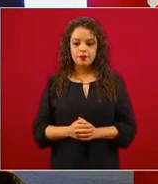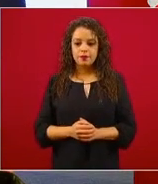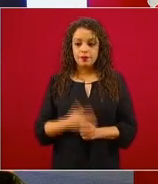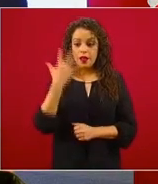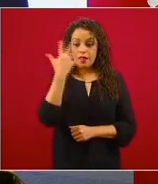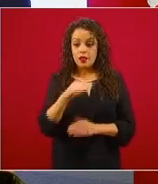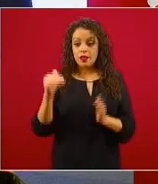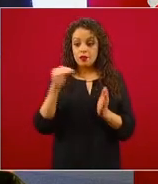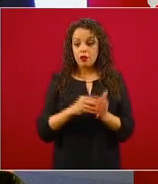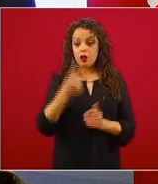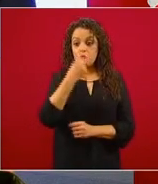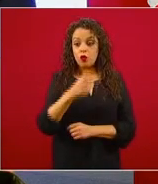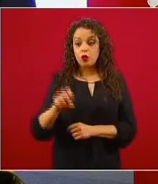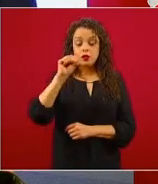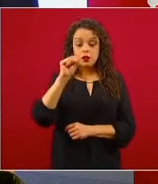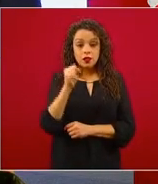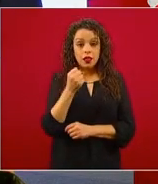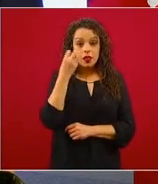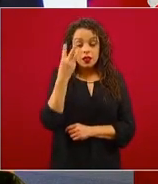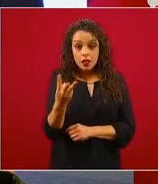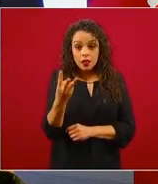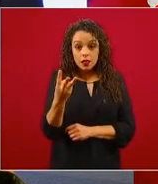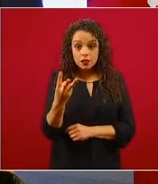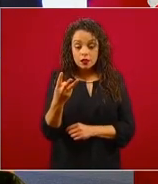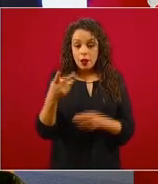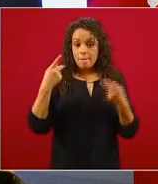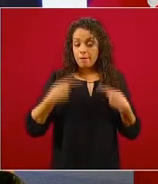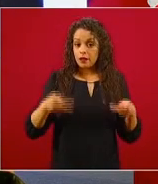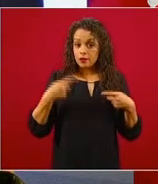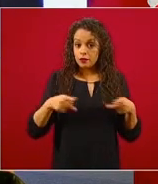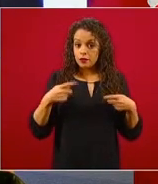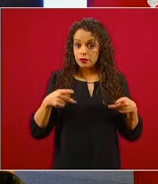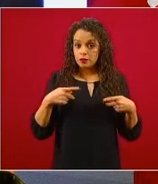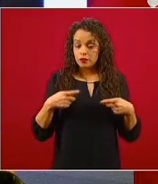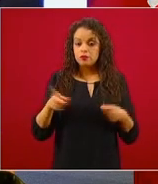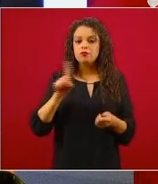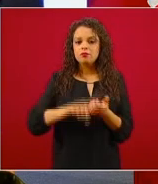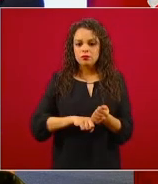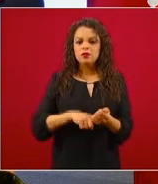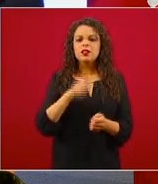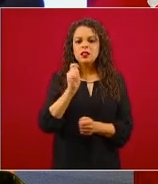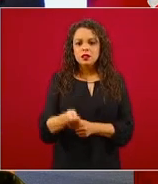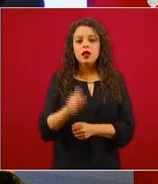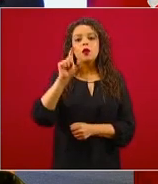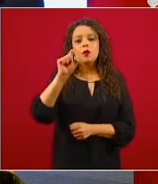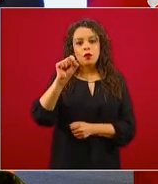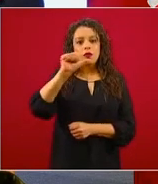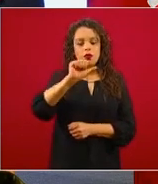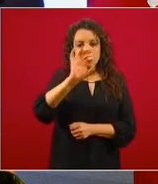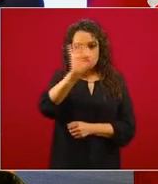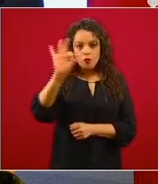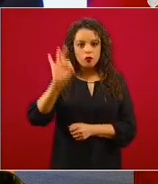And now we can contrast these two predictions to what actually has happened,